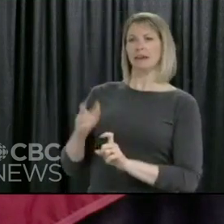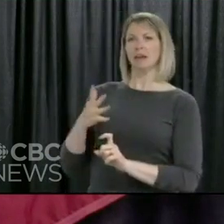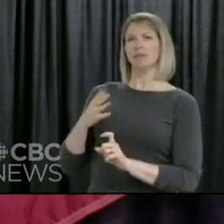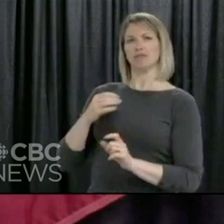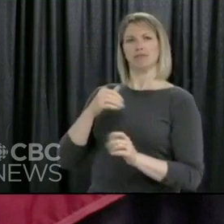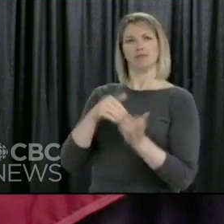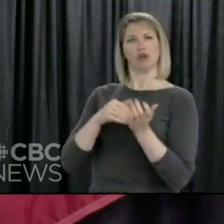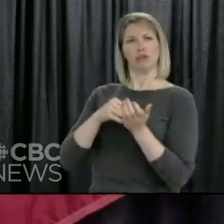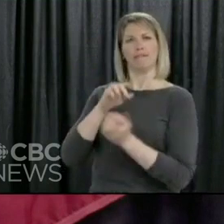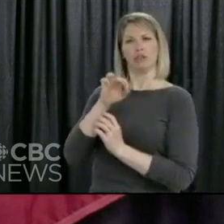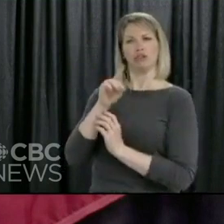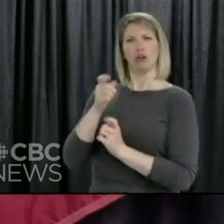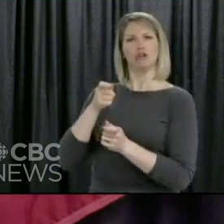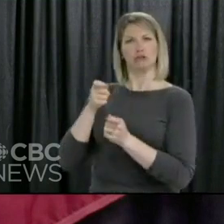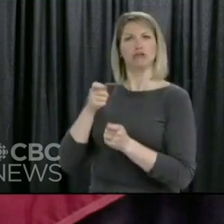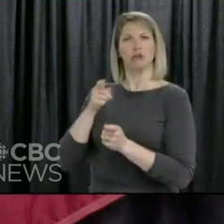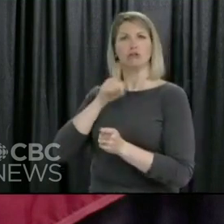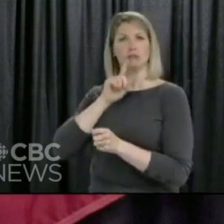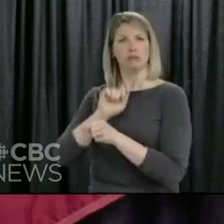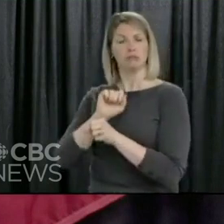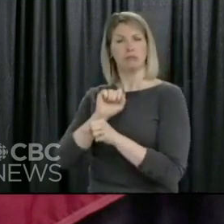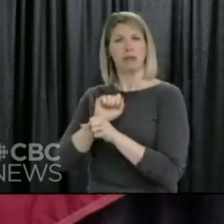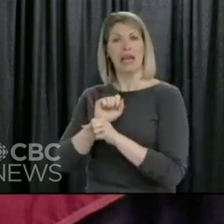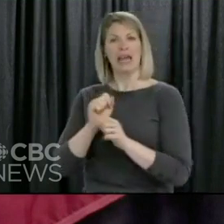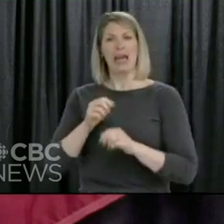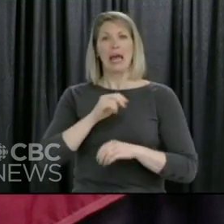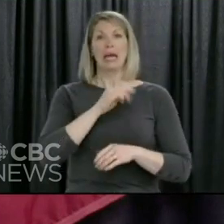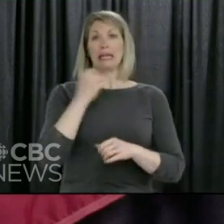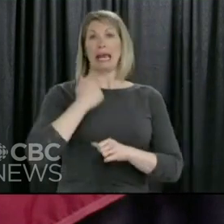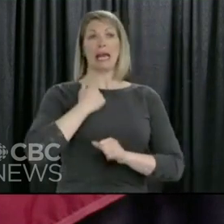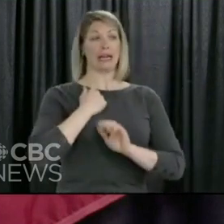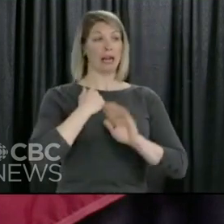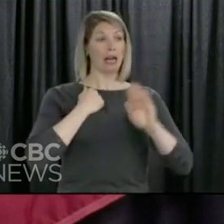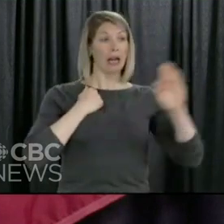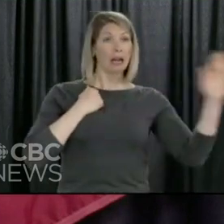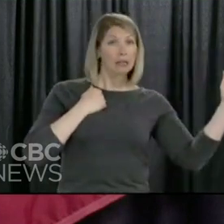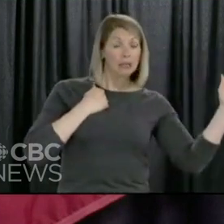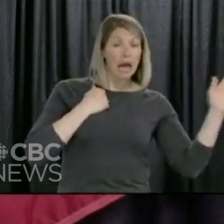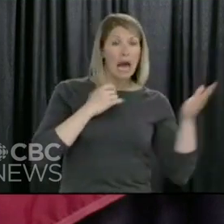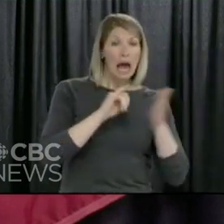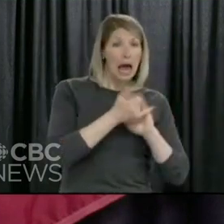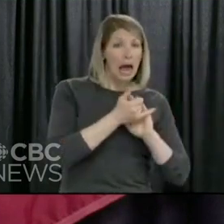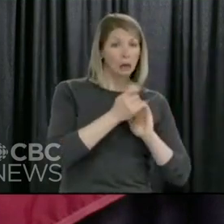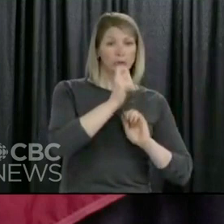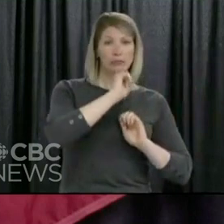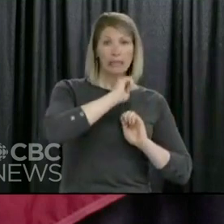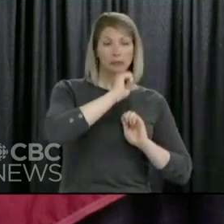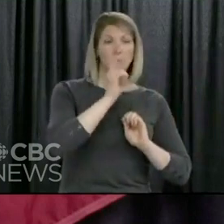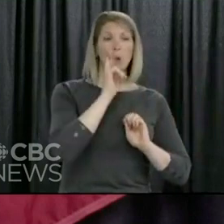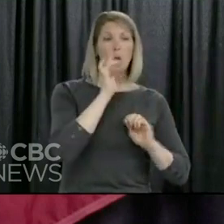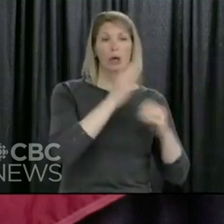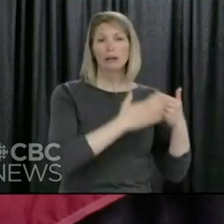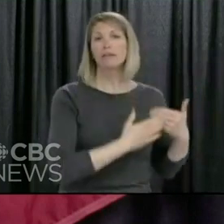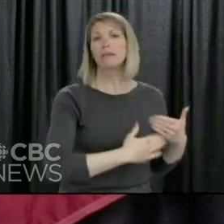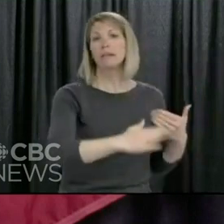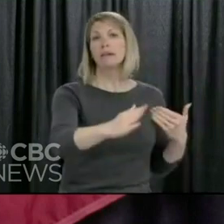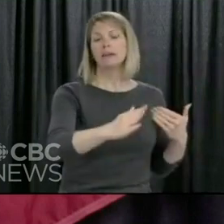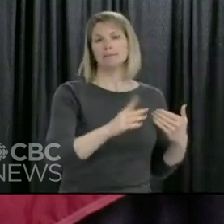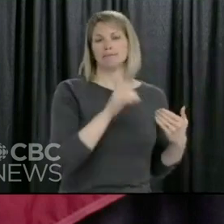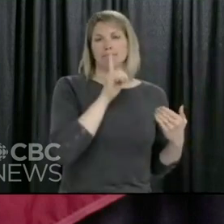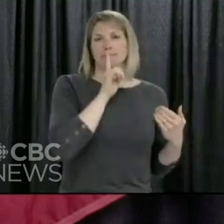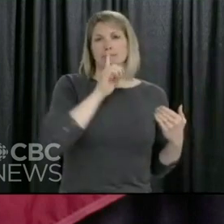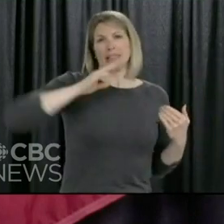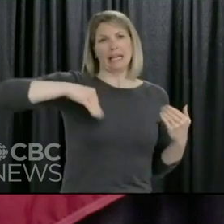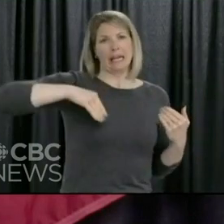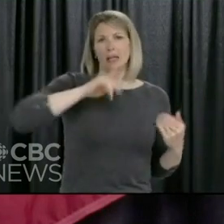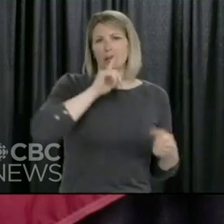that they're looking at right now that has not been finalized. I think we'll get an update, through this week. So testing, at what role testing will be as